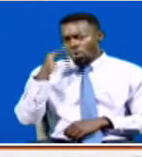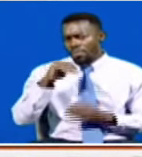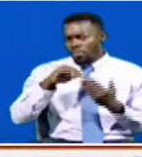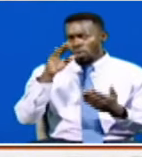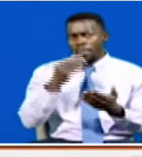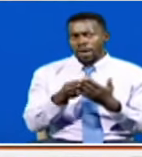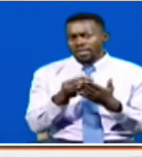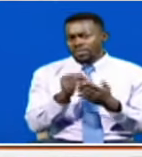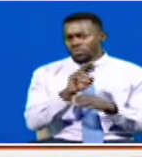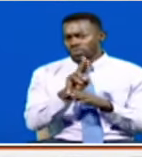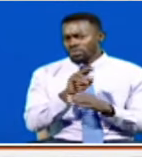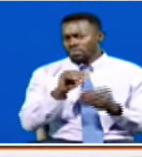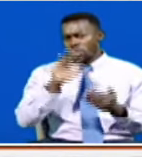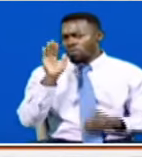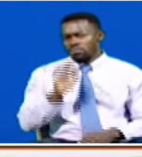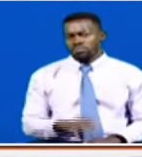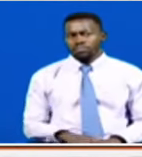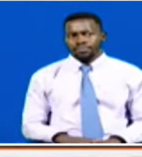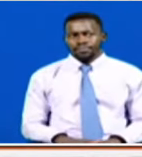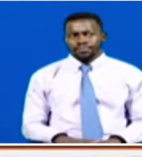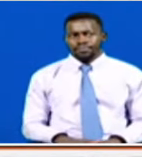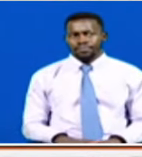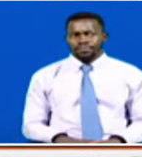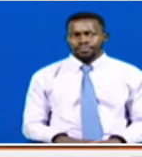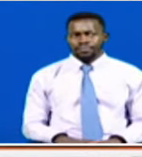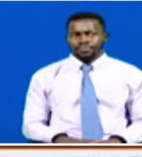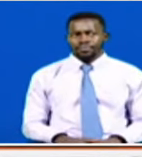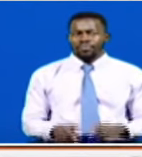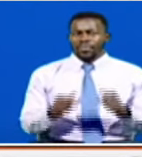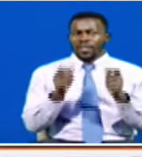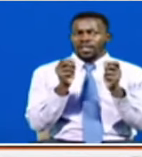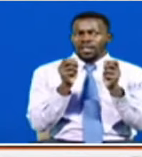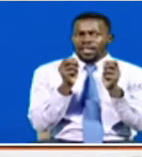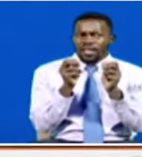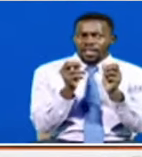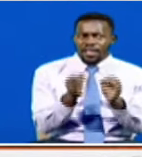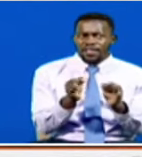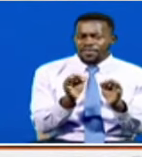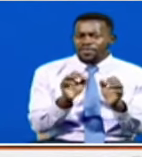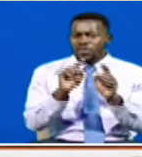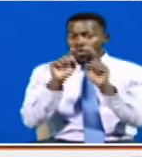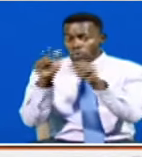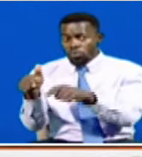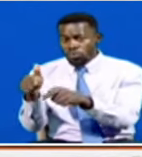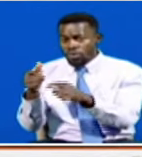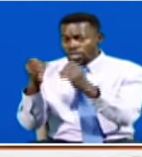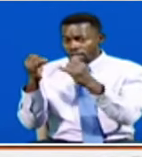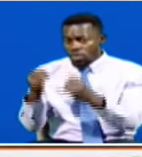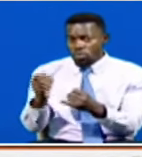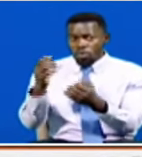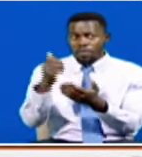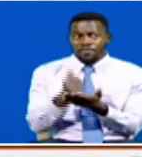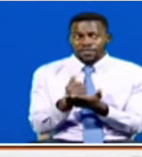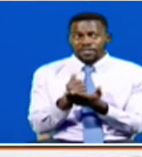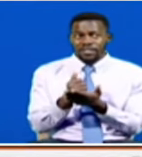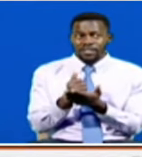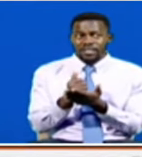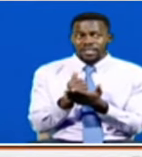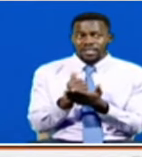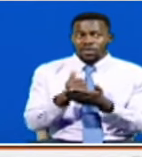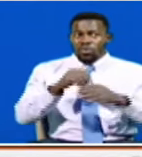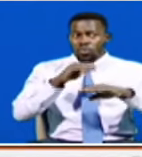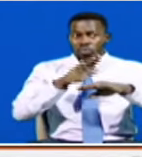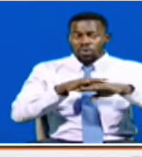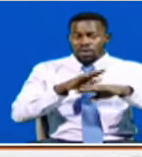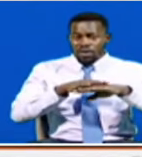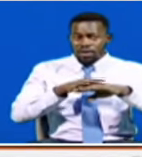Thank you. Honorable Speaker, thank you. Even if you occupy them without lifts up to the 25th floor, it would be a work in progress, because then